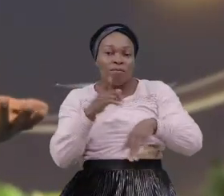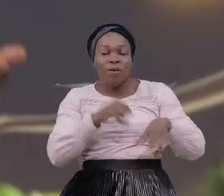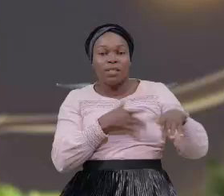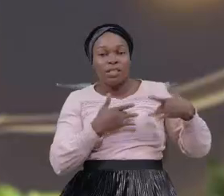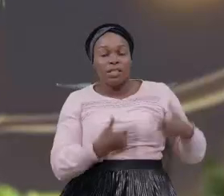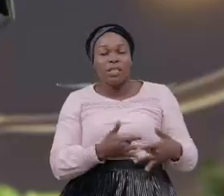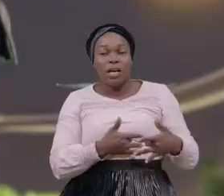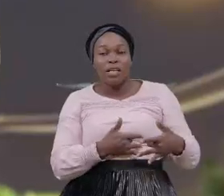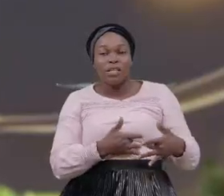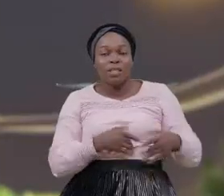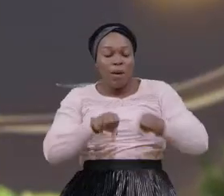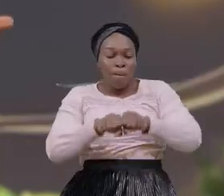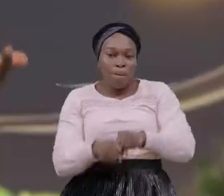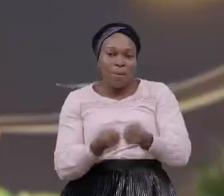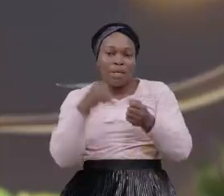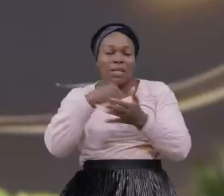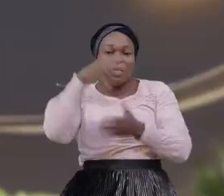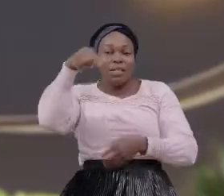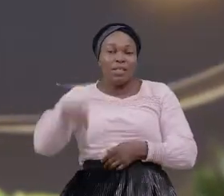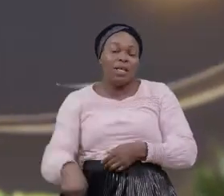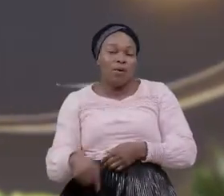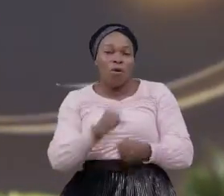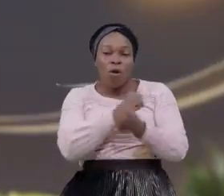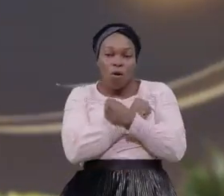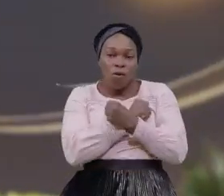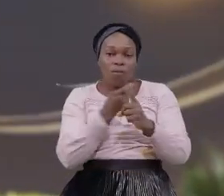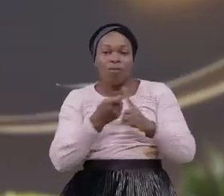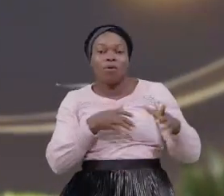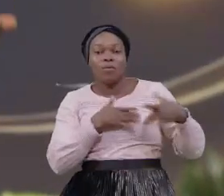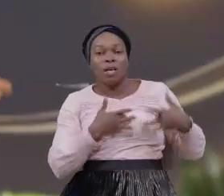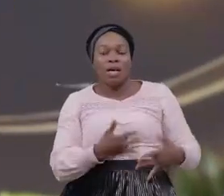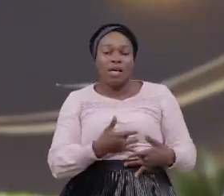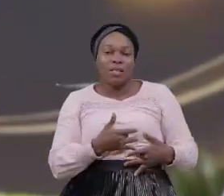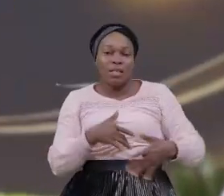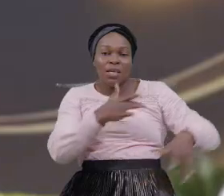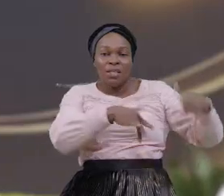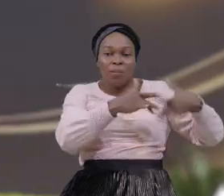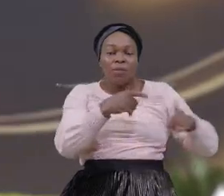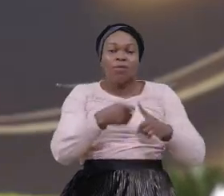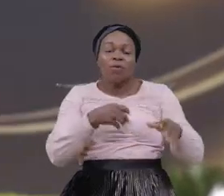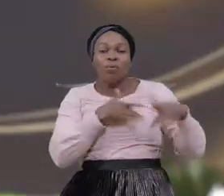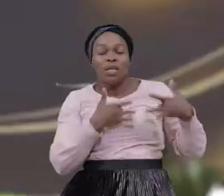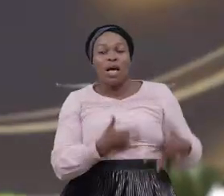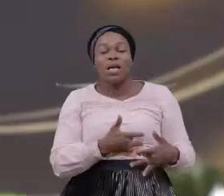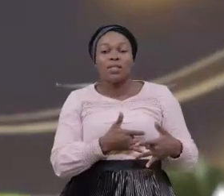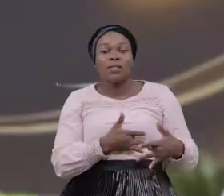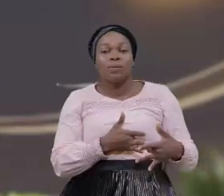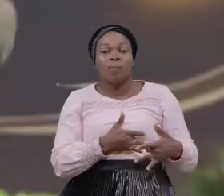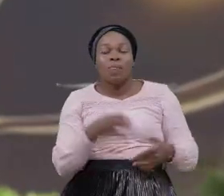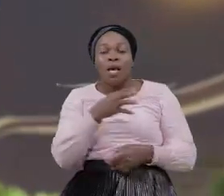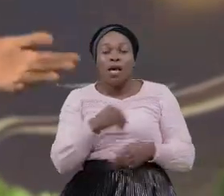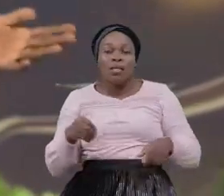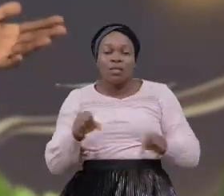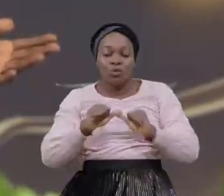heart. Love comes from the heart. Sympathy comes from the heart. Association